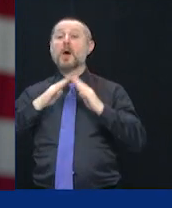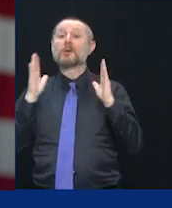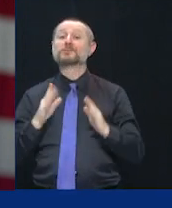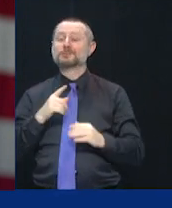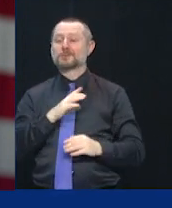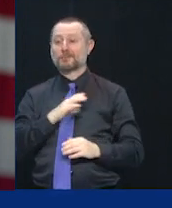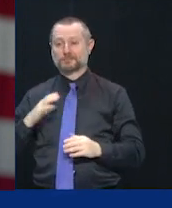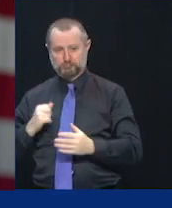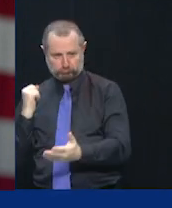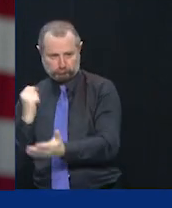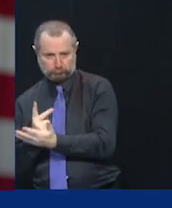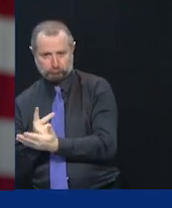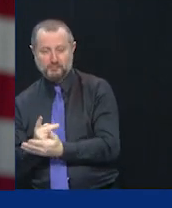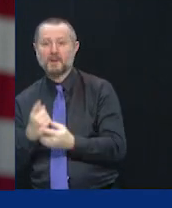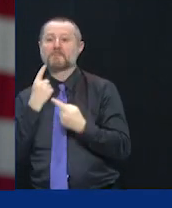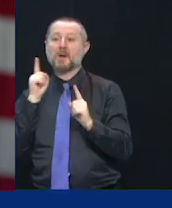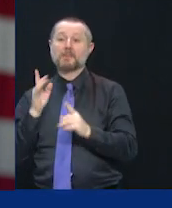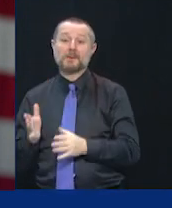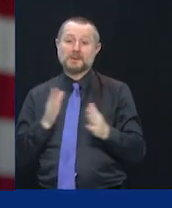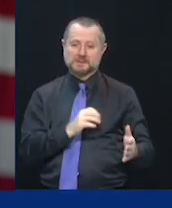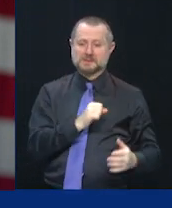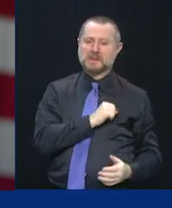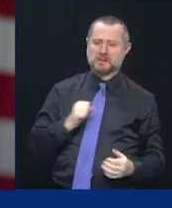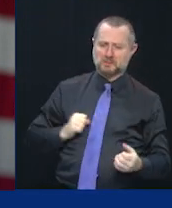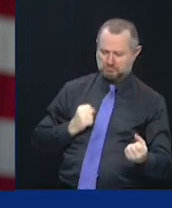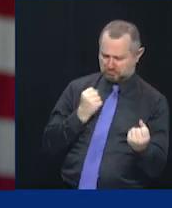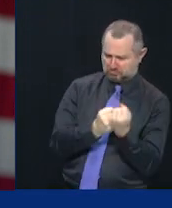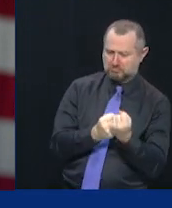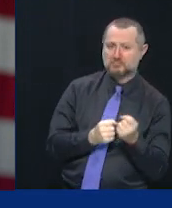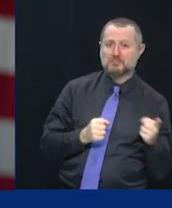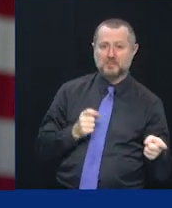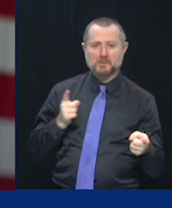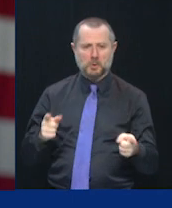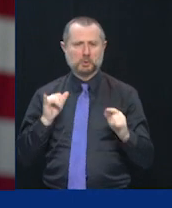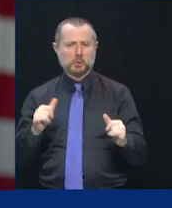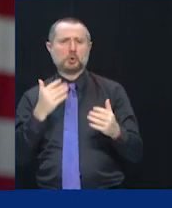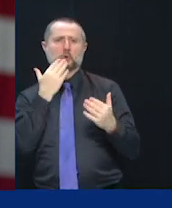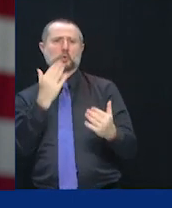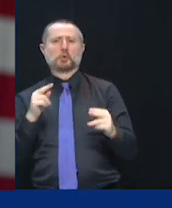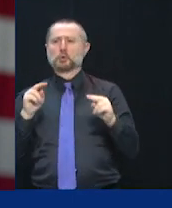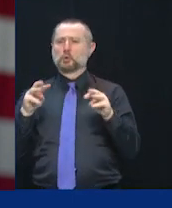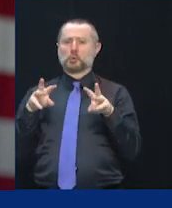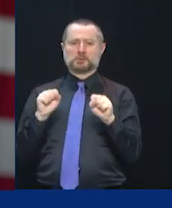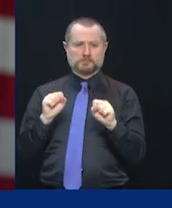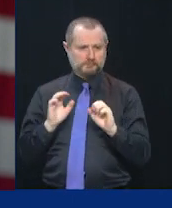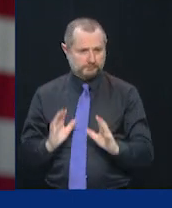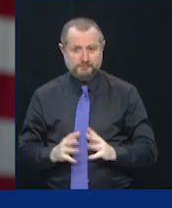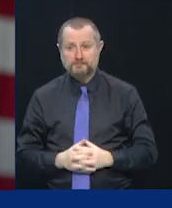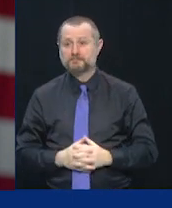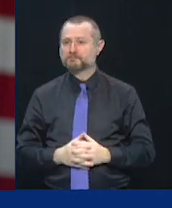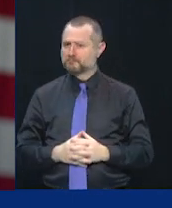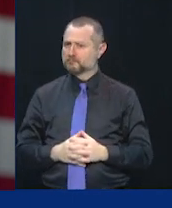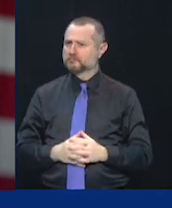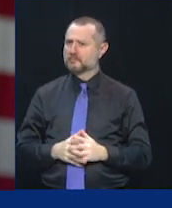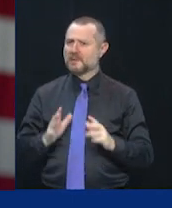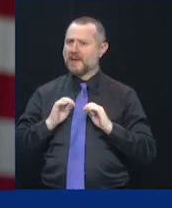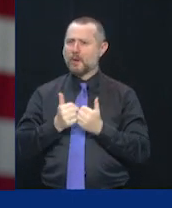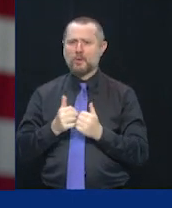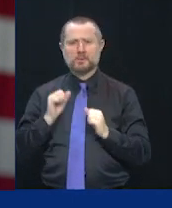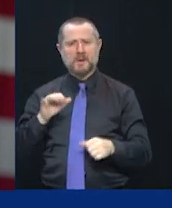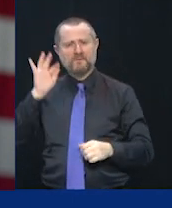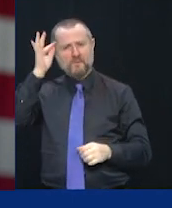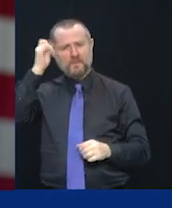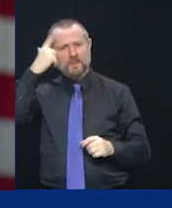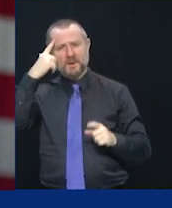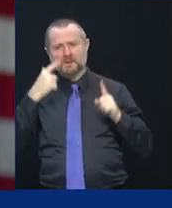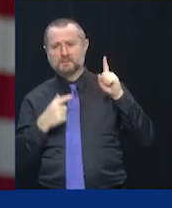really good news. We've been waiting a long time for it. How the federal government ever thought the nation was going to recover if the states